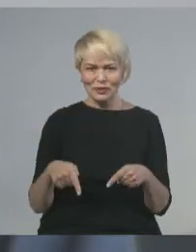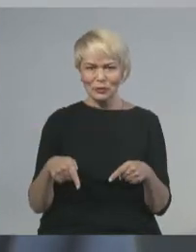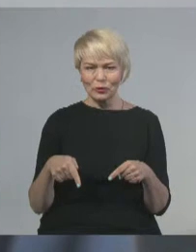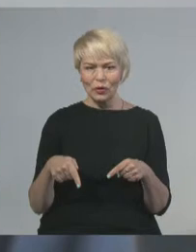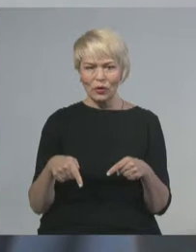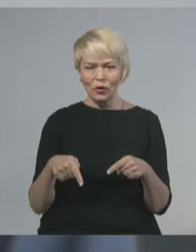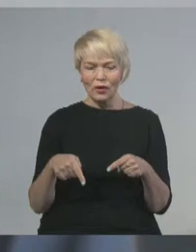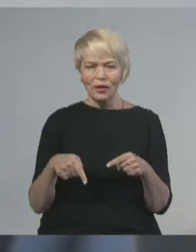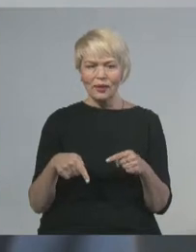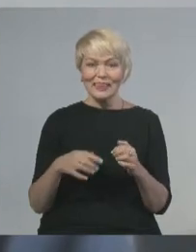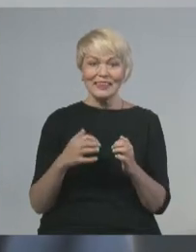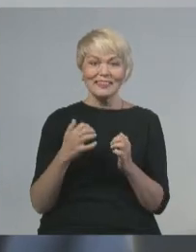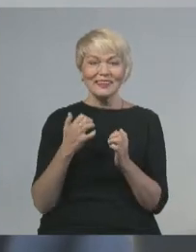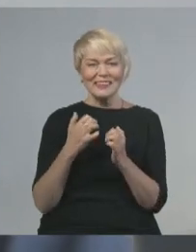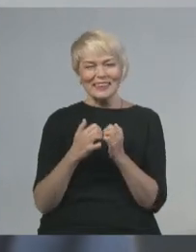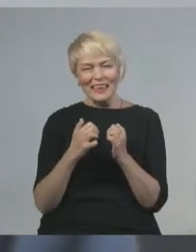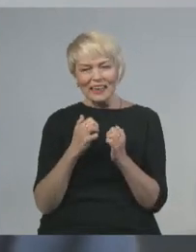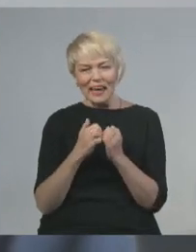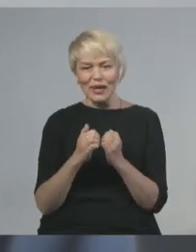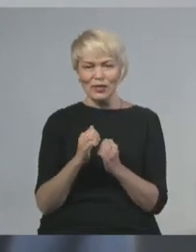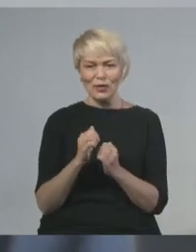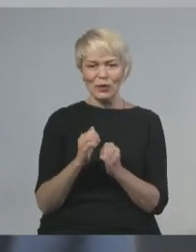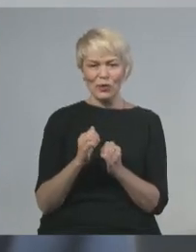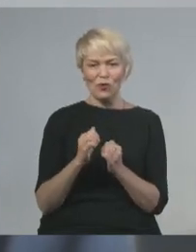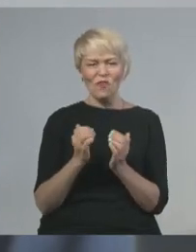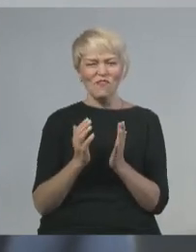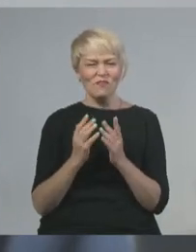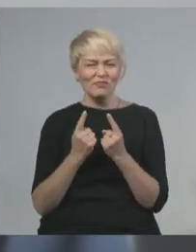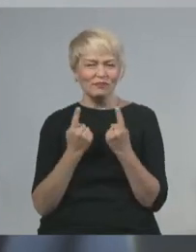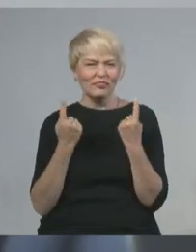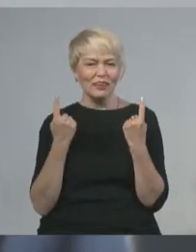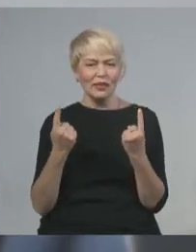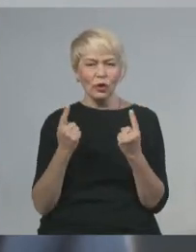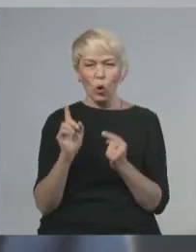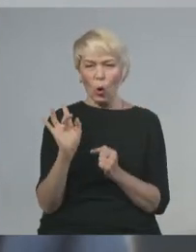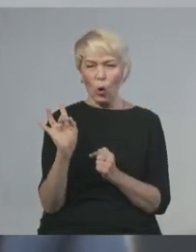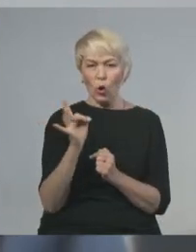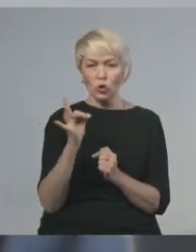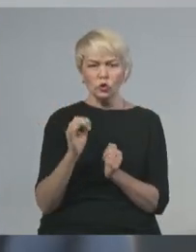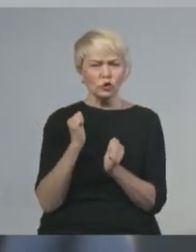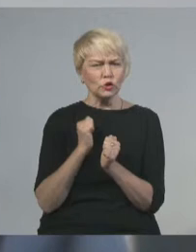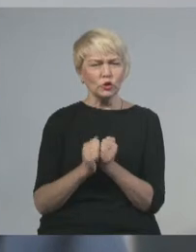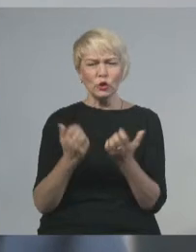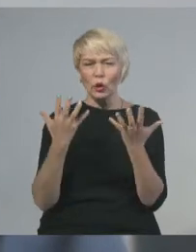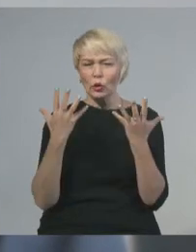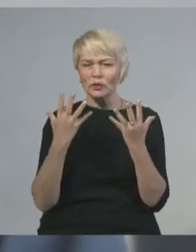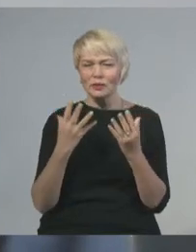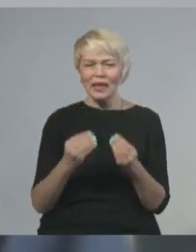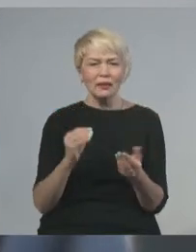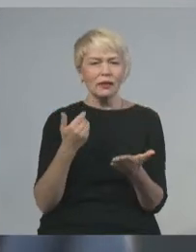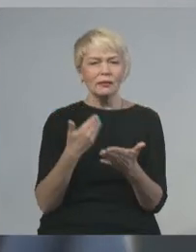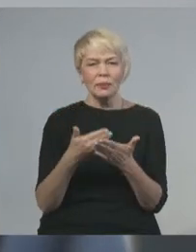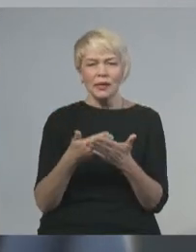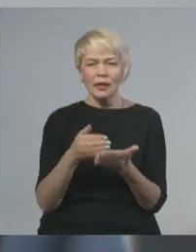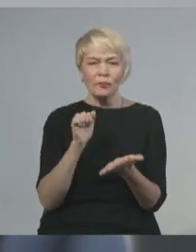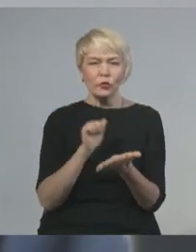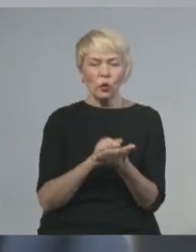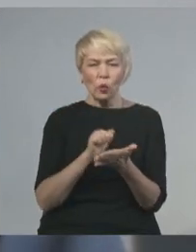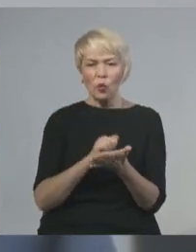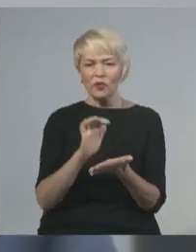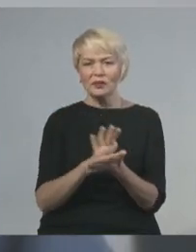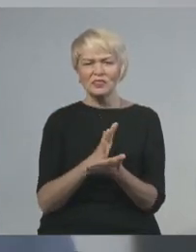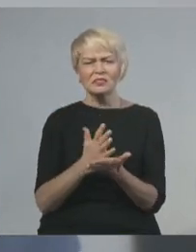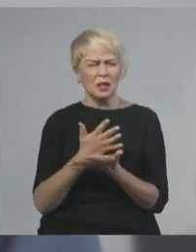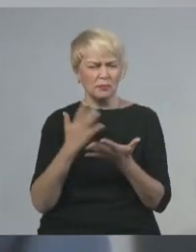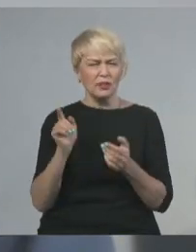bigger size let's say daily newspapers print daily newspapers and i think they are they were hit the most